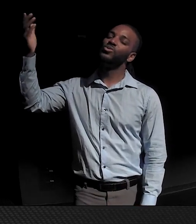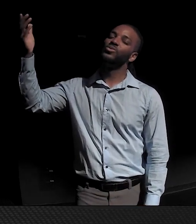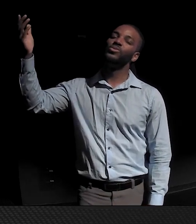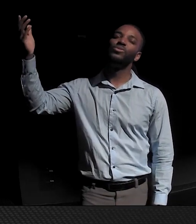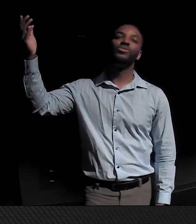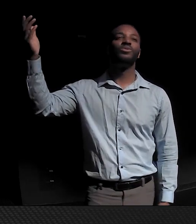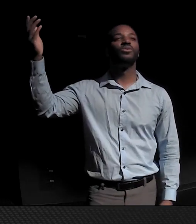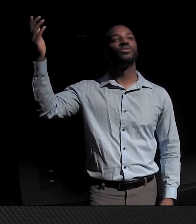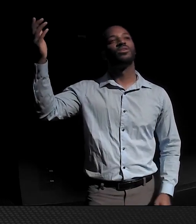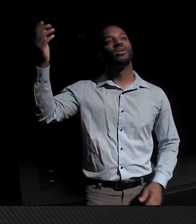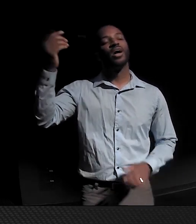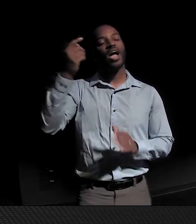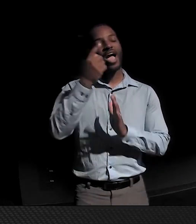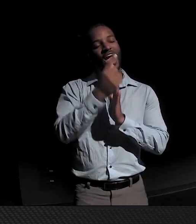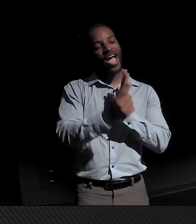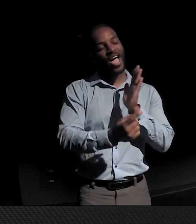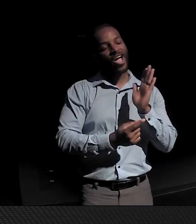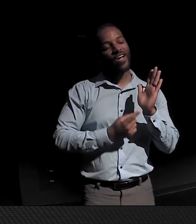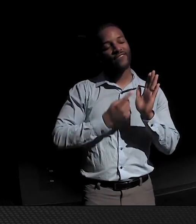need you.